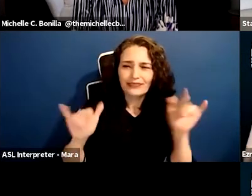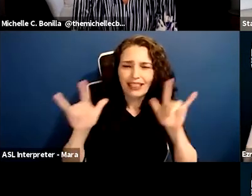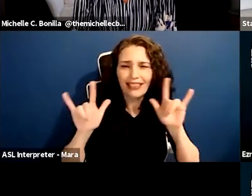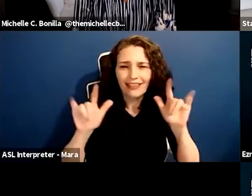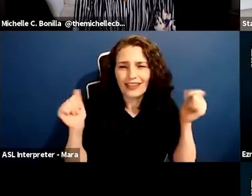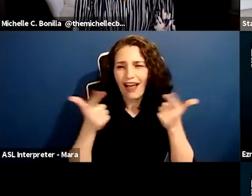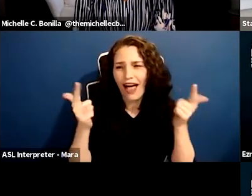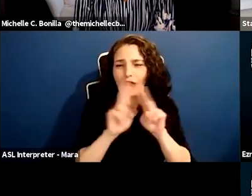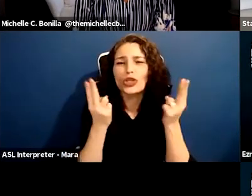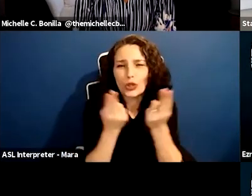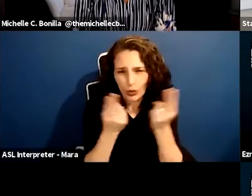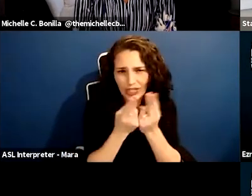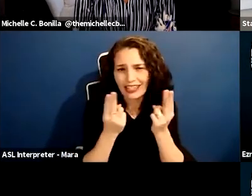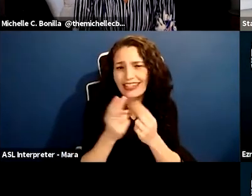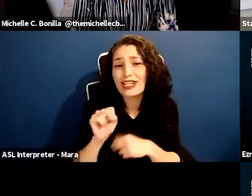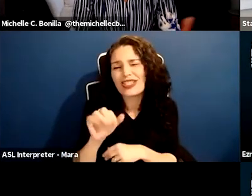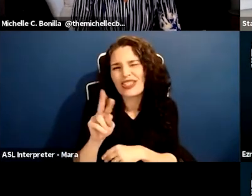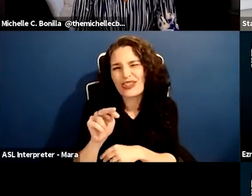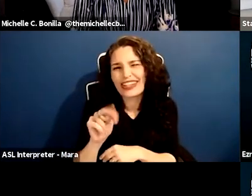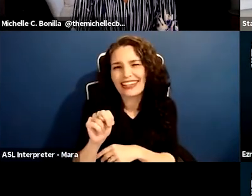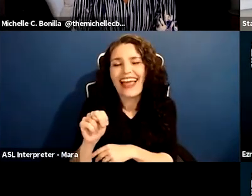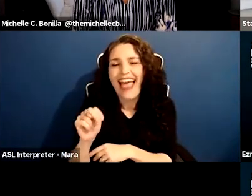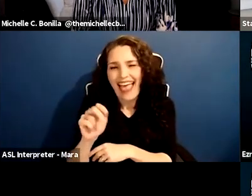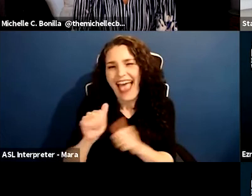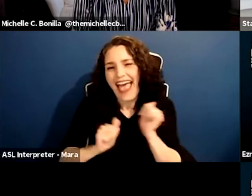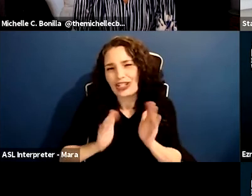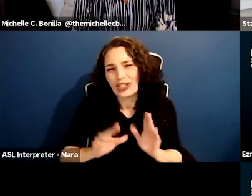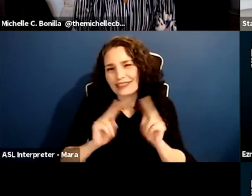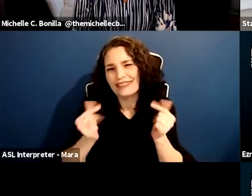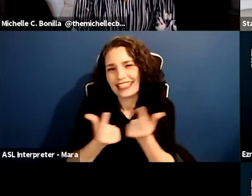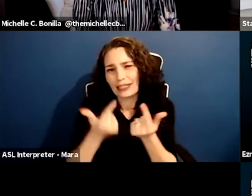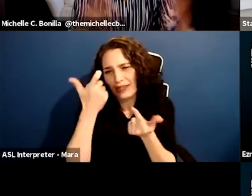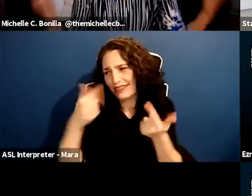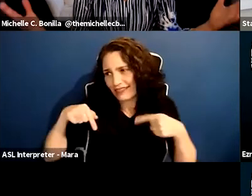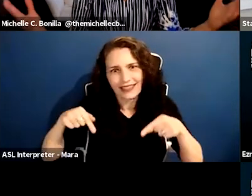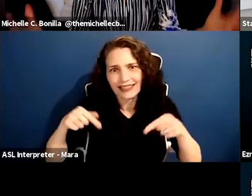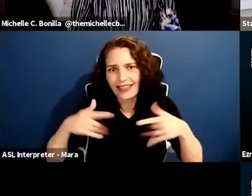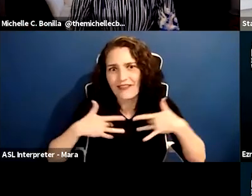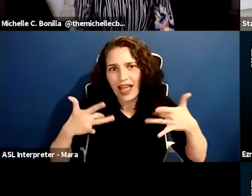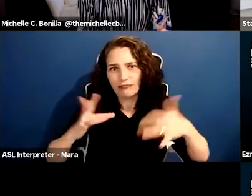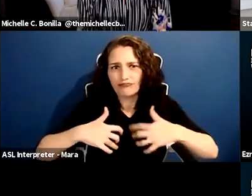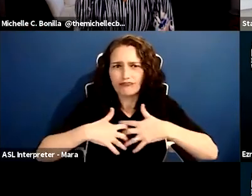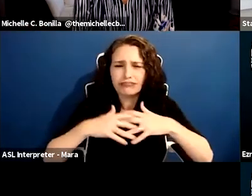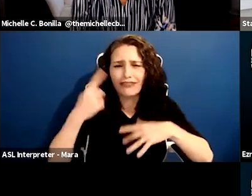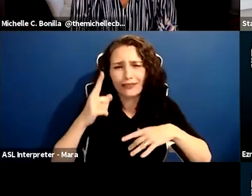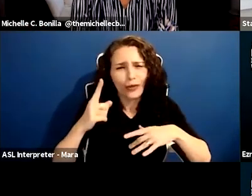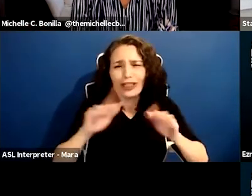our union, the Screen Actors Guild, for creating this event for our community as well as the community at large. Thank